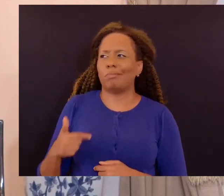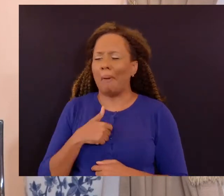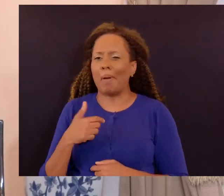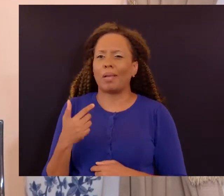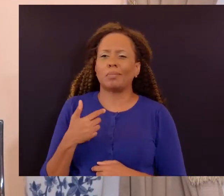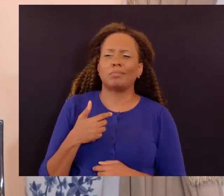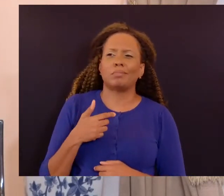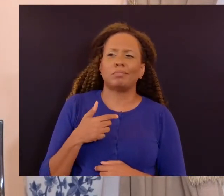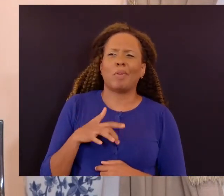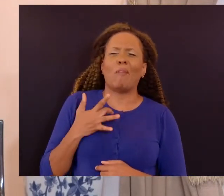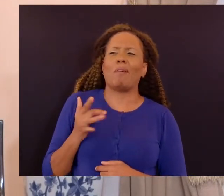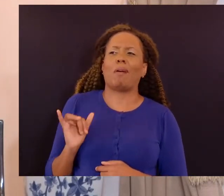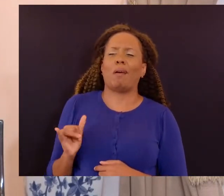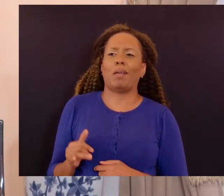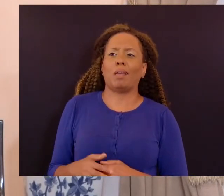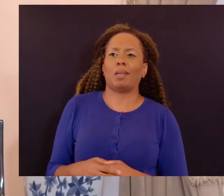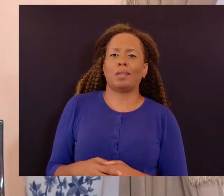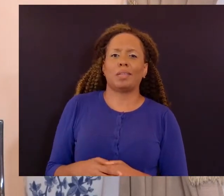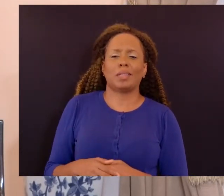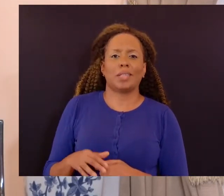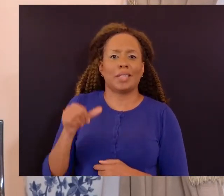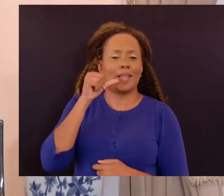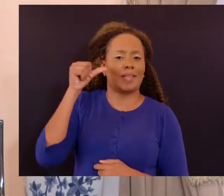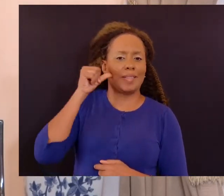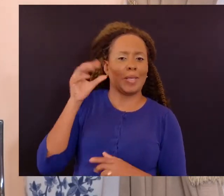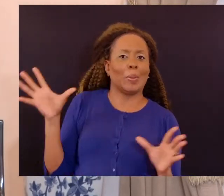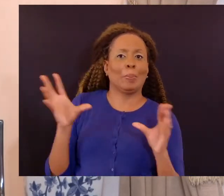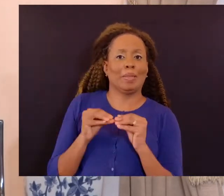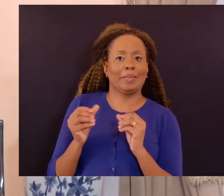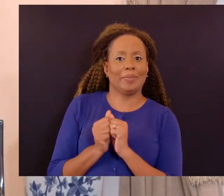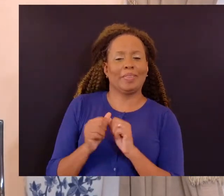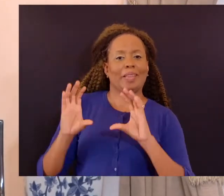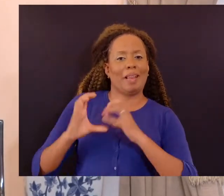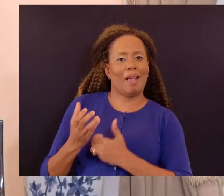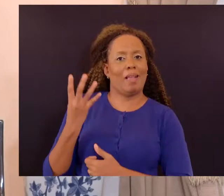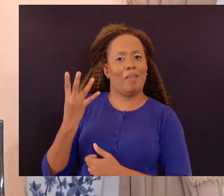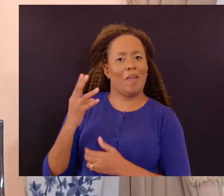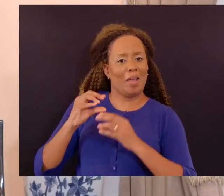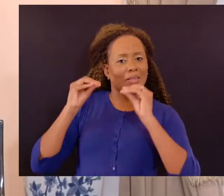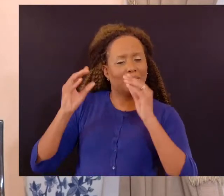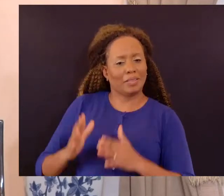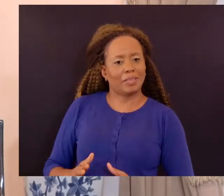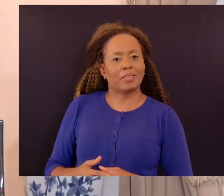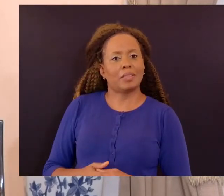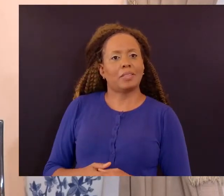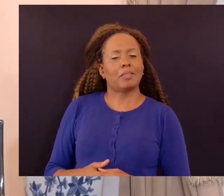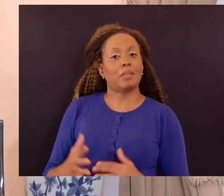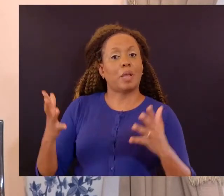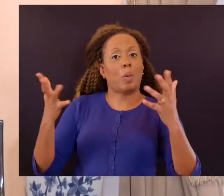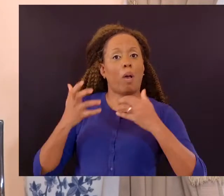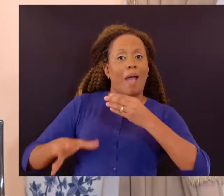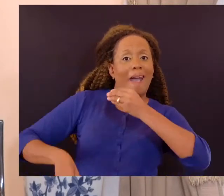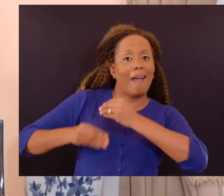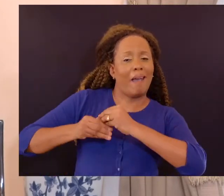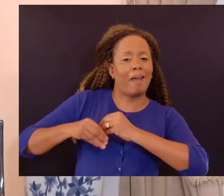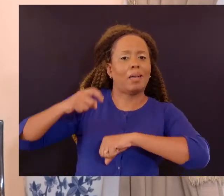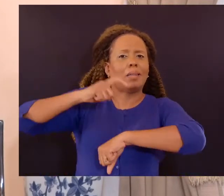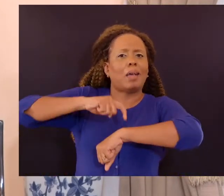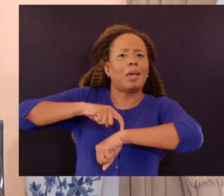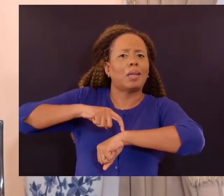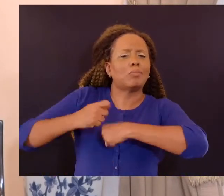yesterday in relation to the meeting with the Class 4 teachers that they want the additional time in order to support these